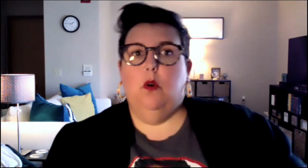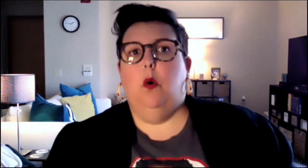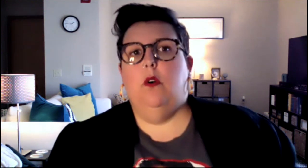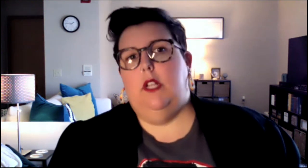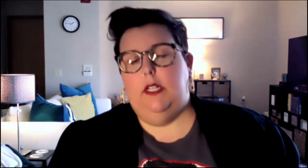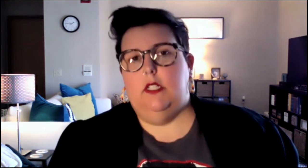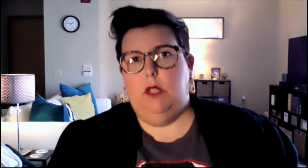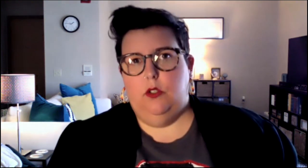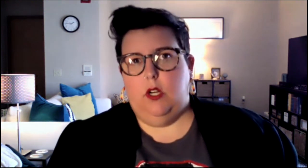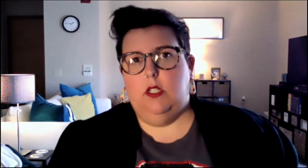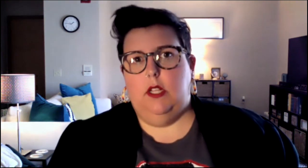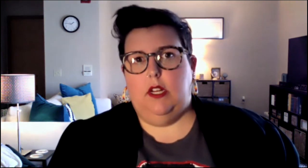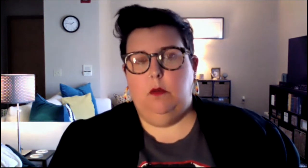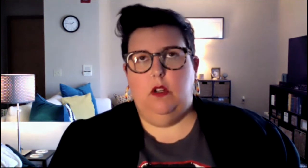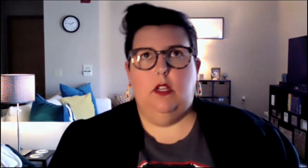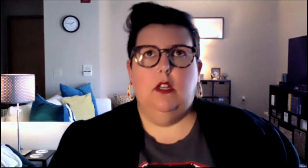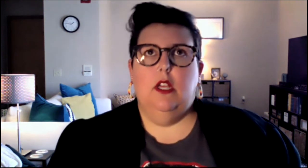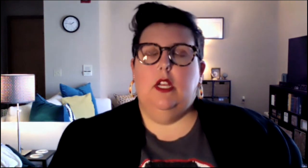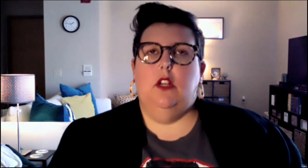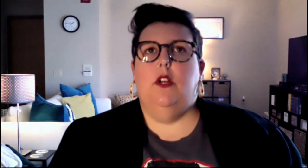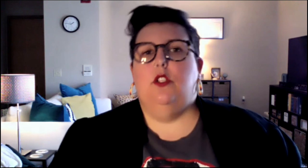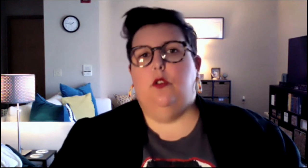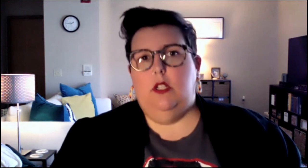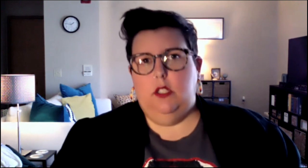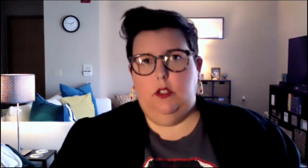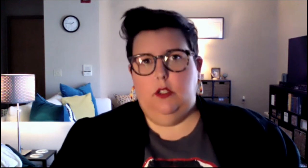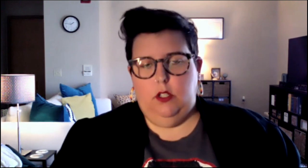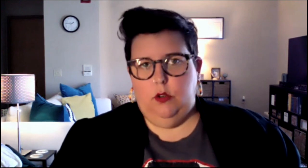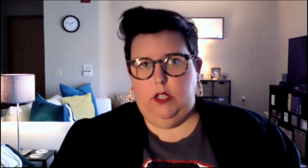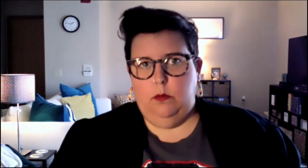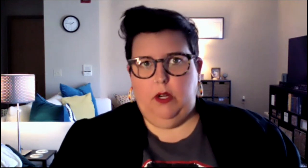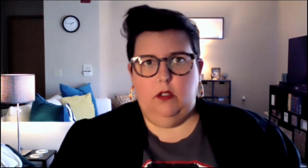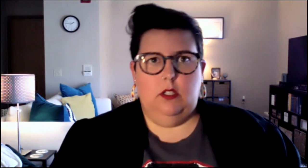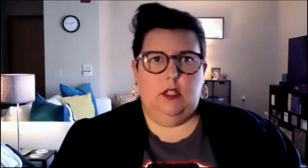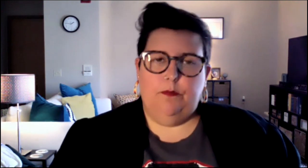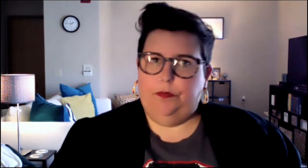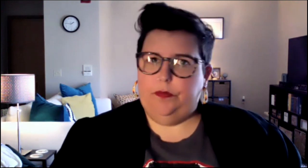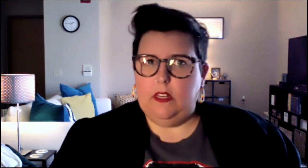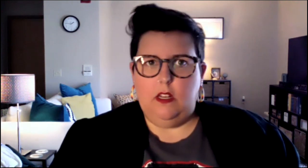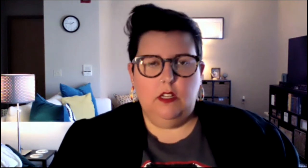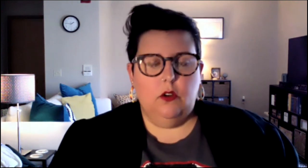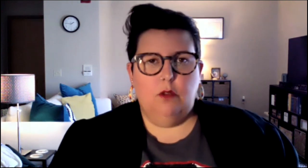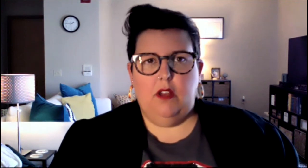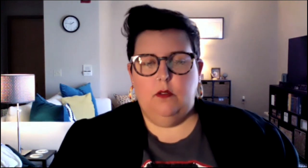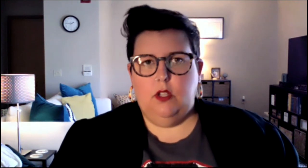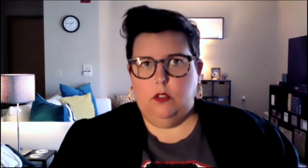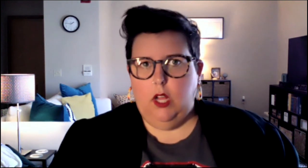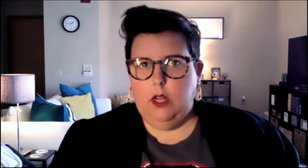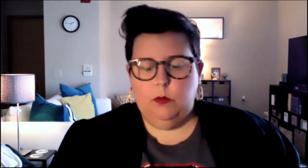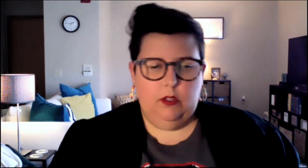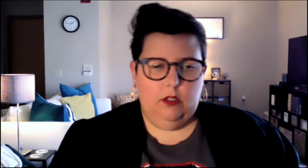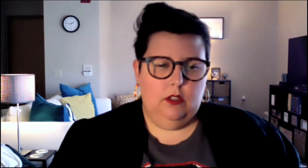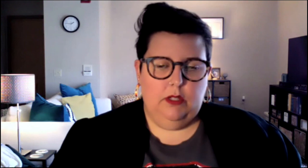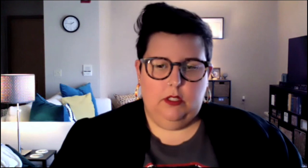more important that needs to be addressed in that community. You know, I stress, you know, the transparency. You know, I met several